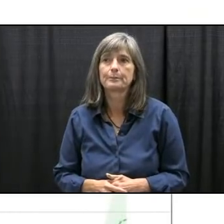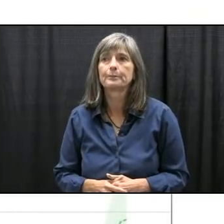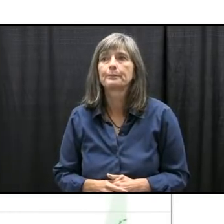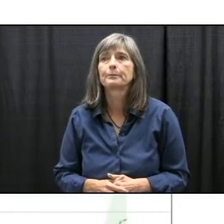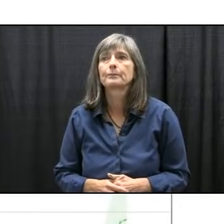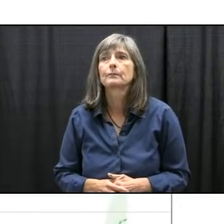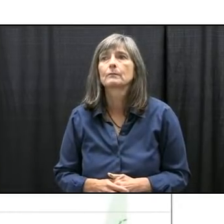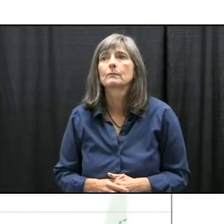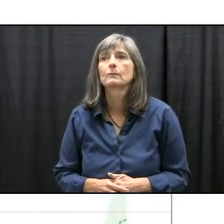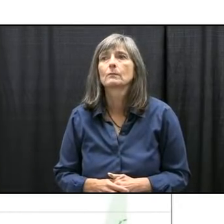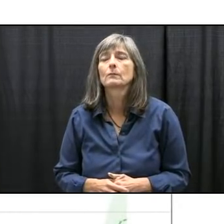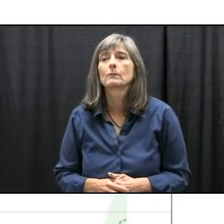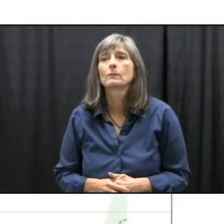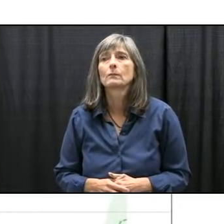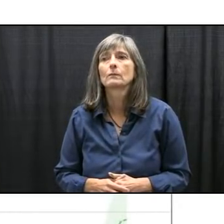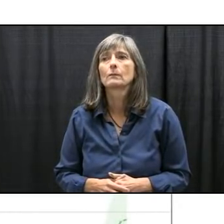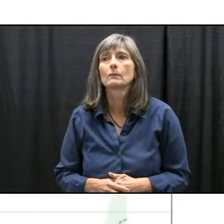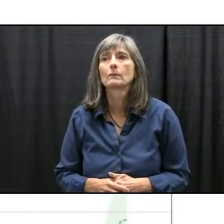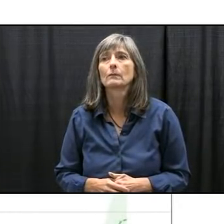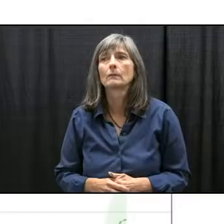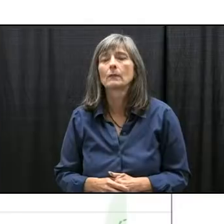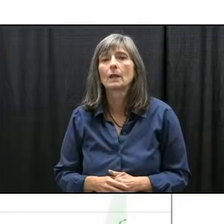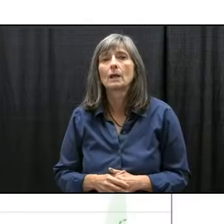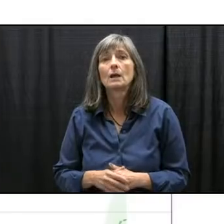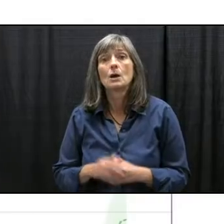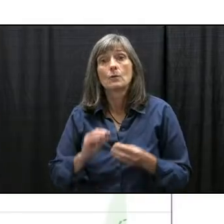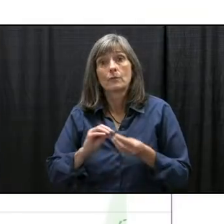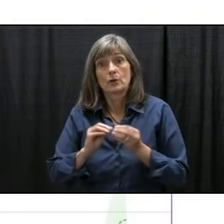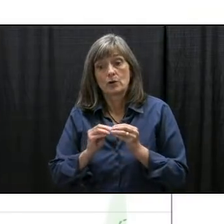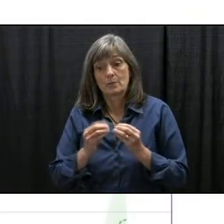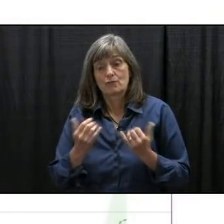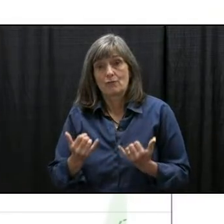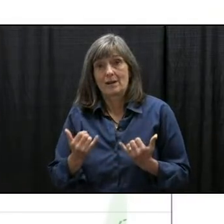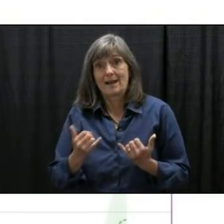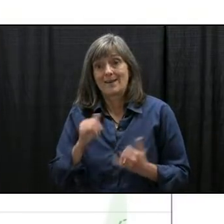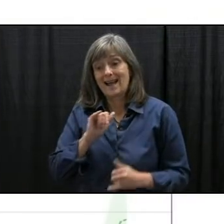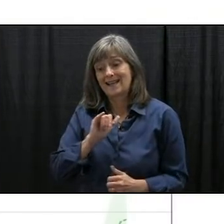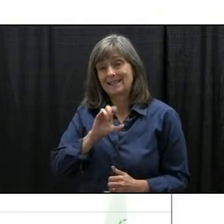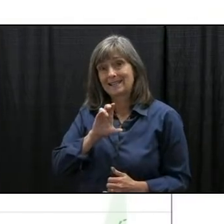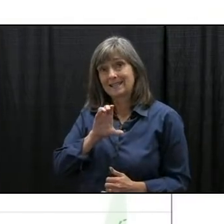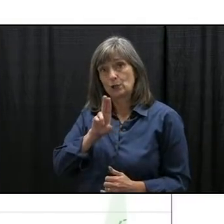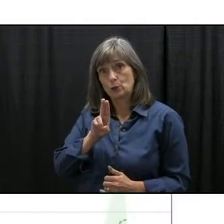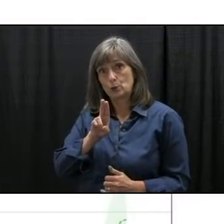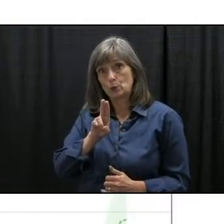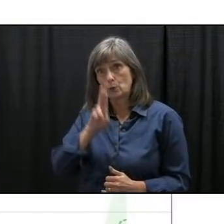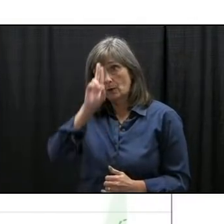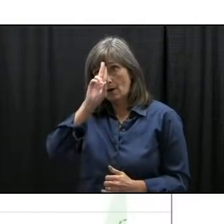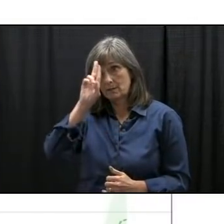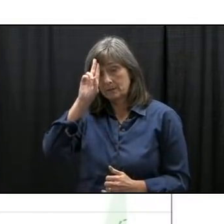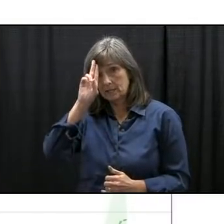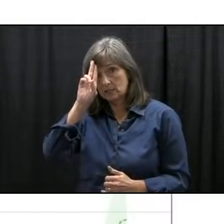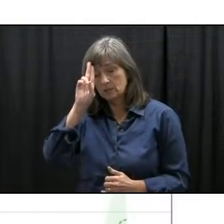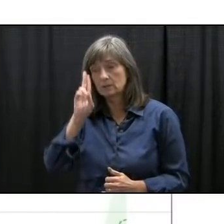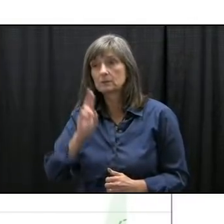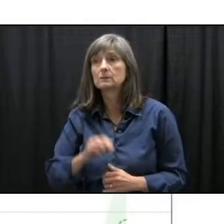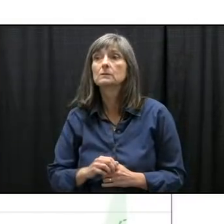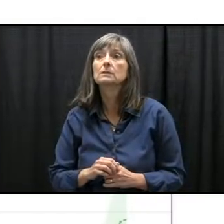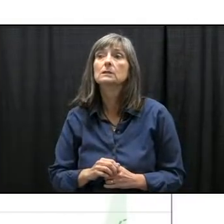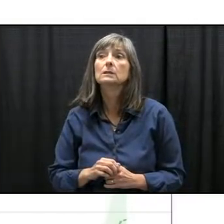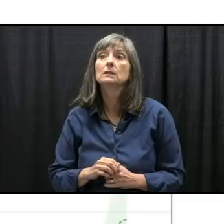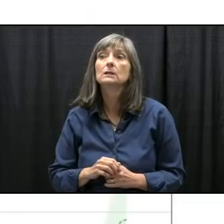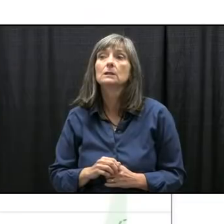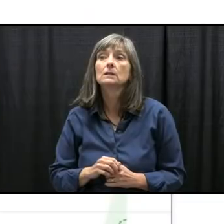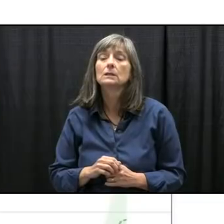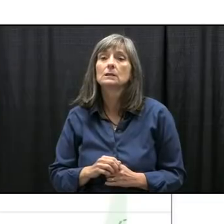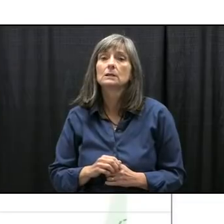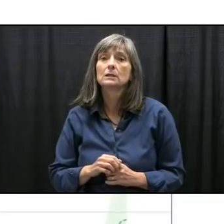In terms of projecting based on the number of cases that we have, the ICU occupancy in Newfoundland and Labrador, there's a couple of